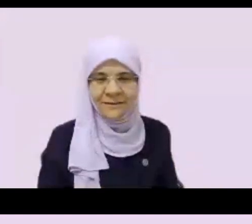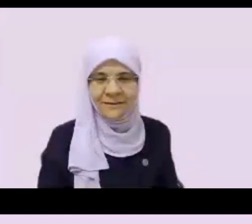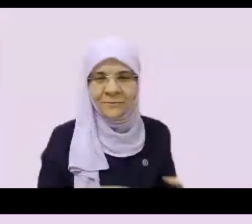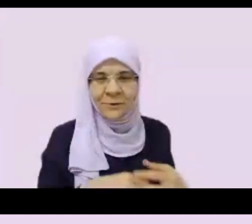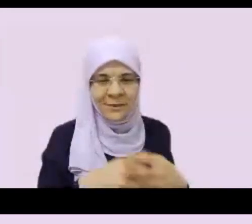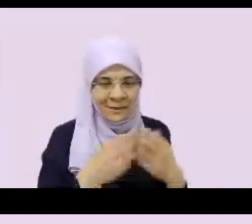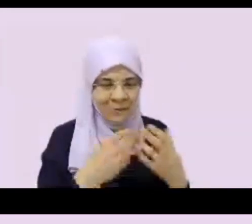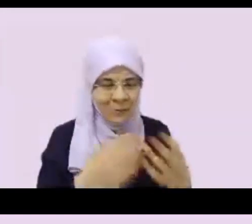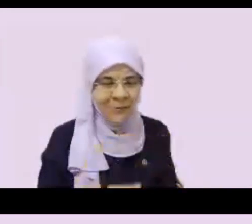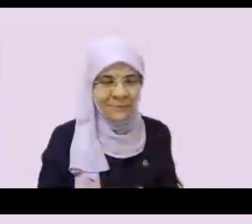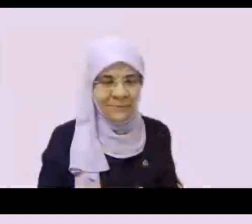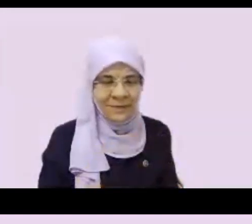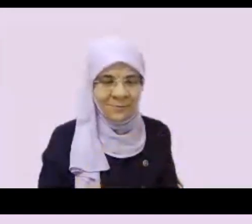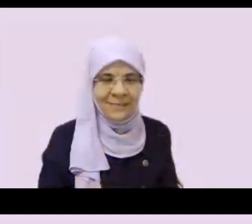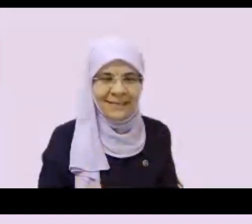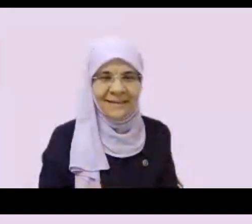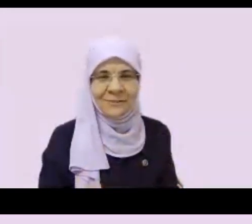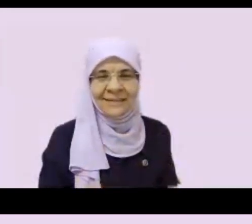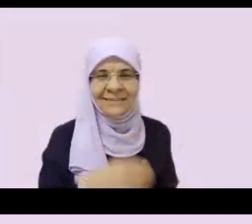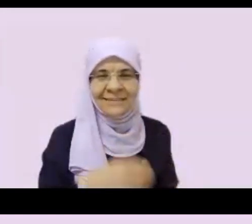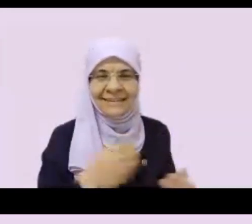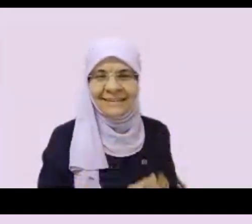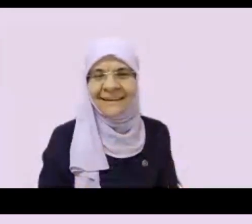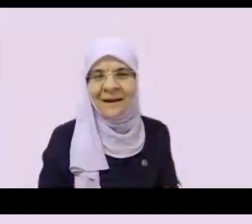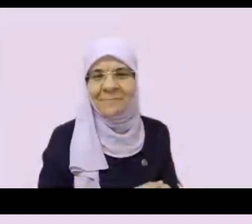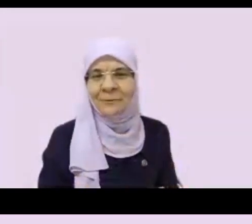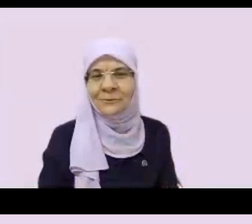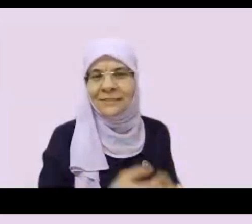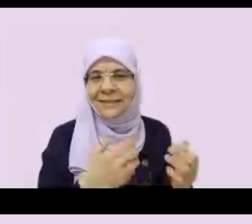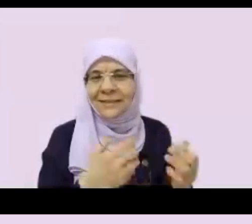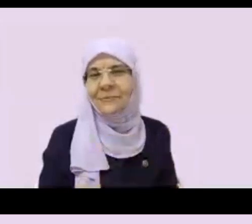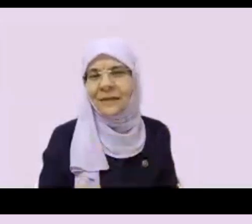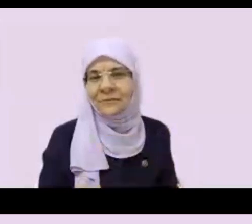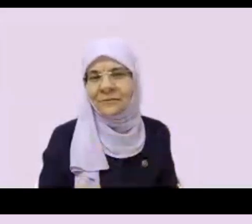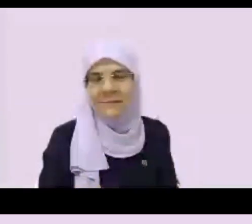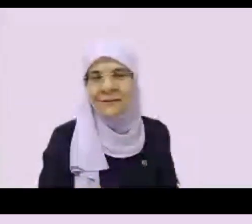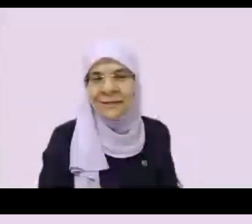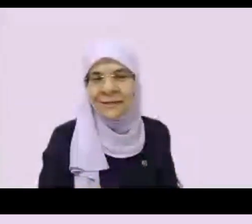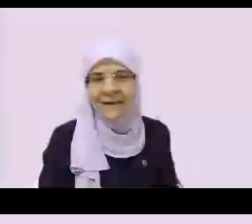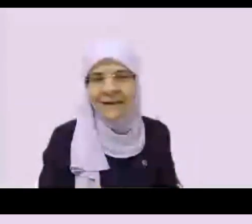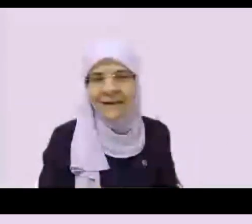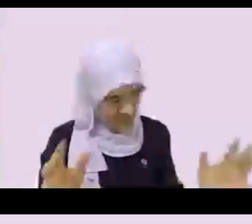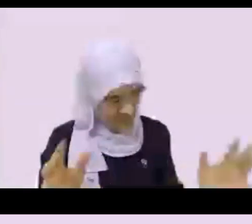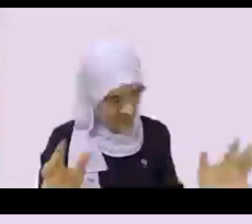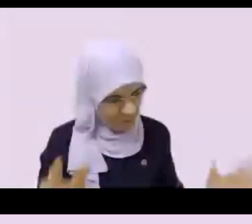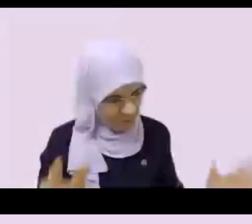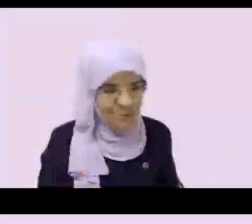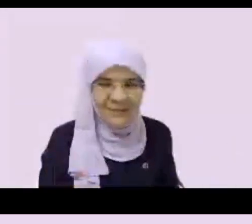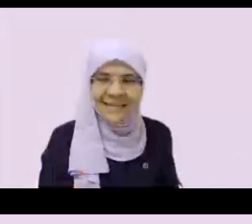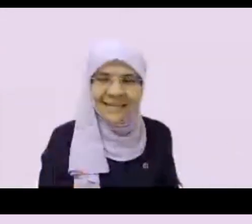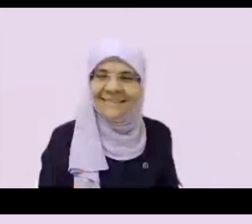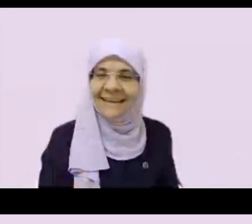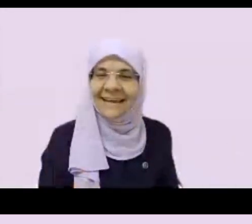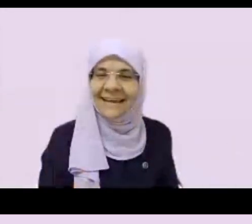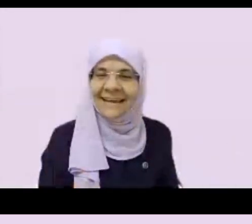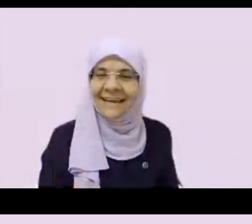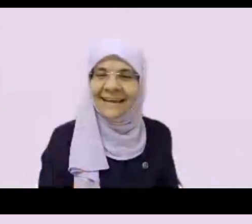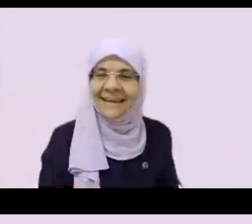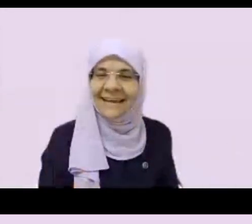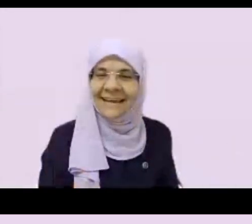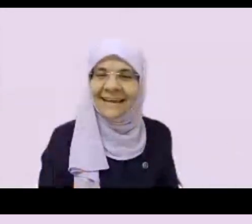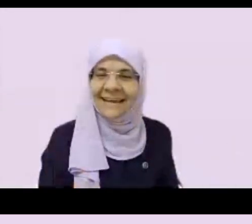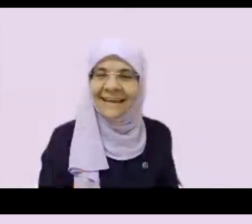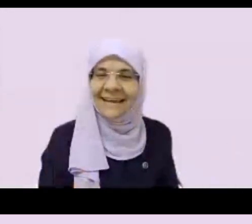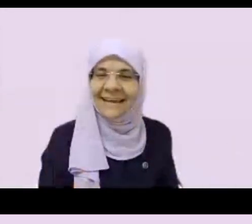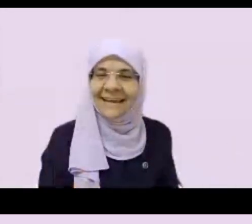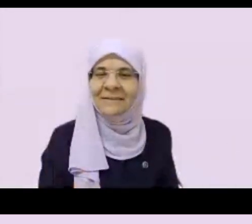when the Nobel Prize was announced and I read about the atomic physicist Anne Laureate, I was also excited again, but I felt